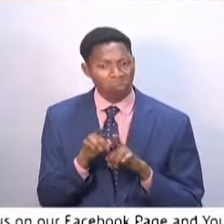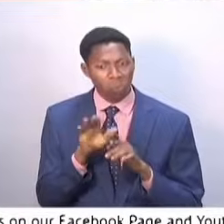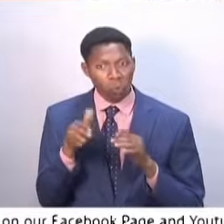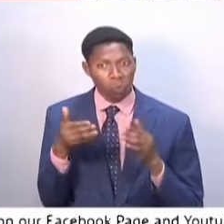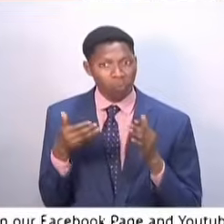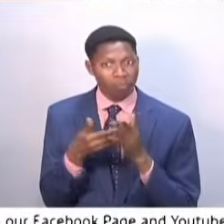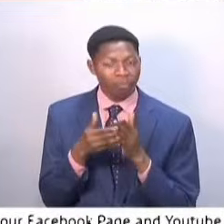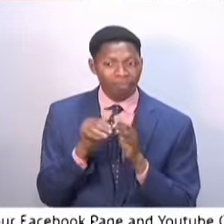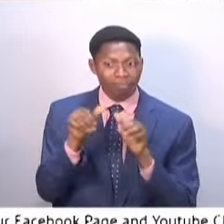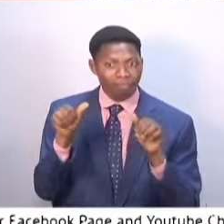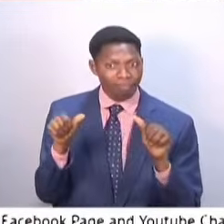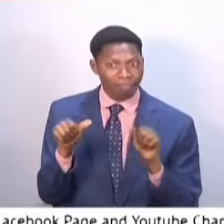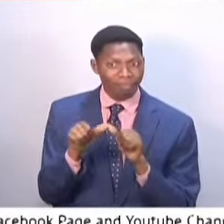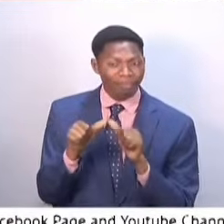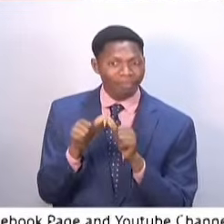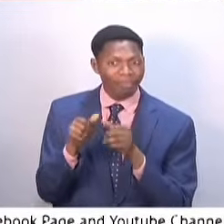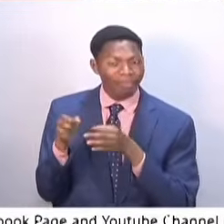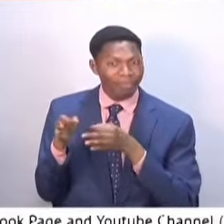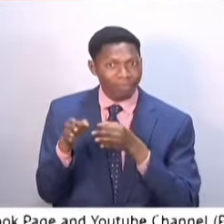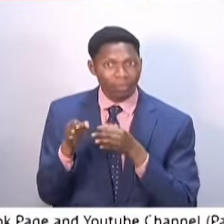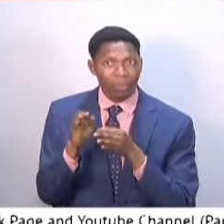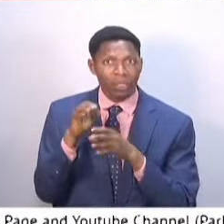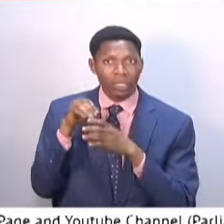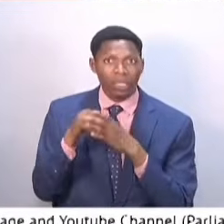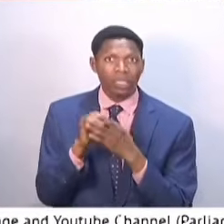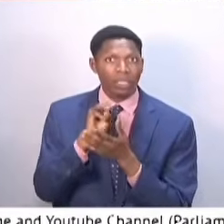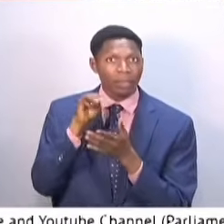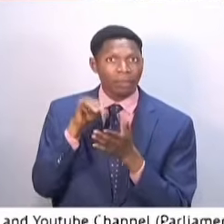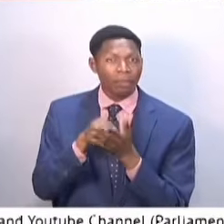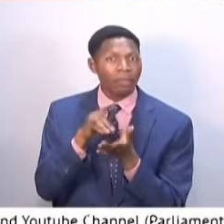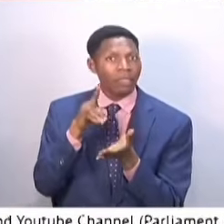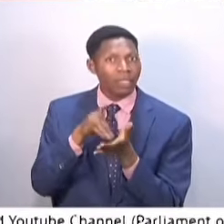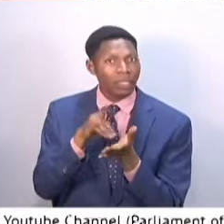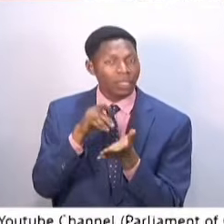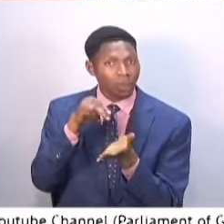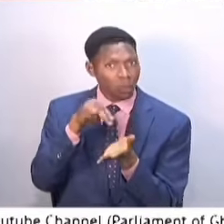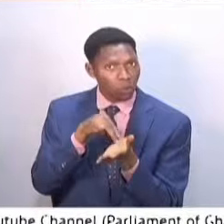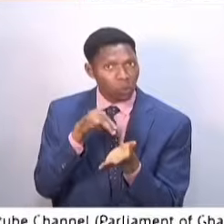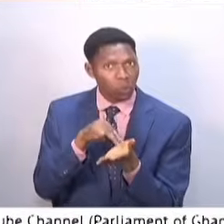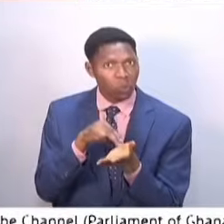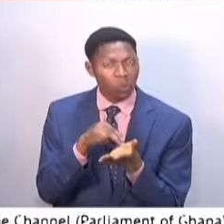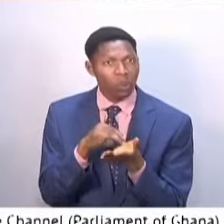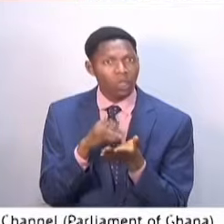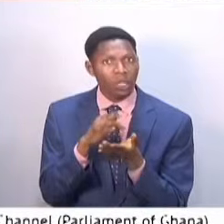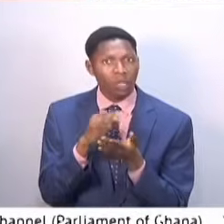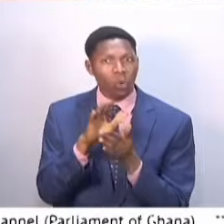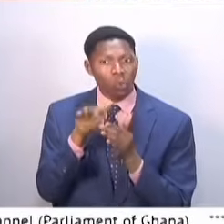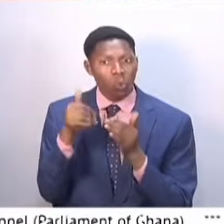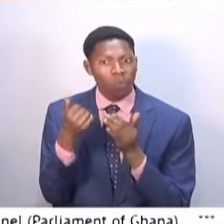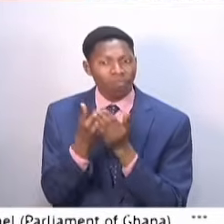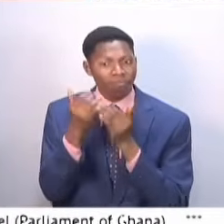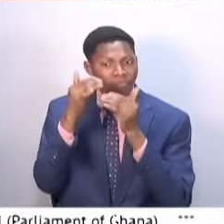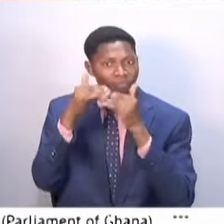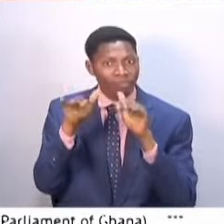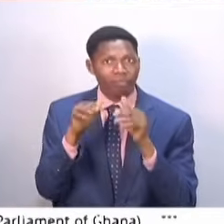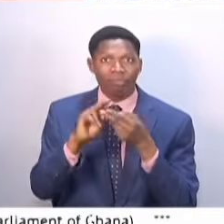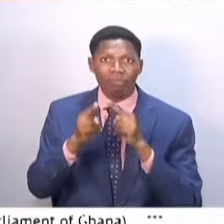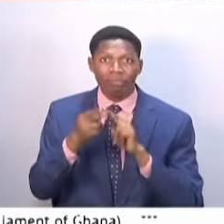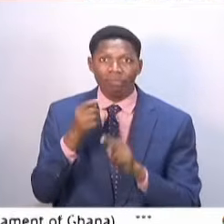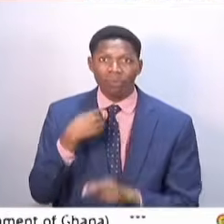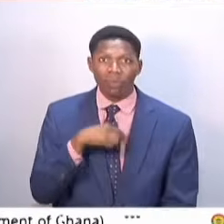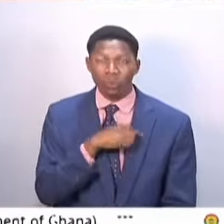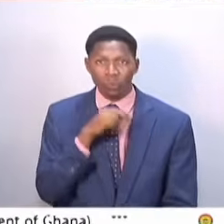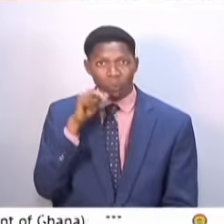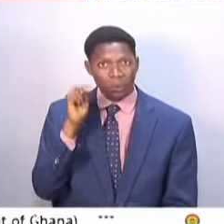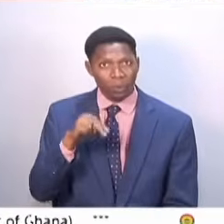the sector into the segments of medical doctors, nurses, the shortfall we have, the numbers we